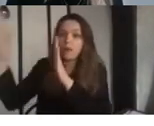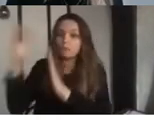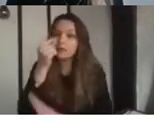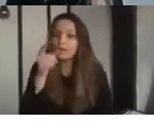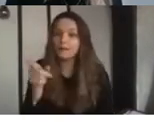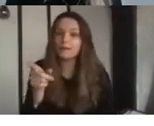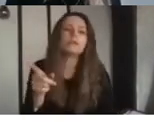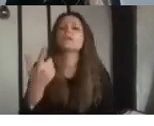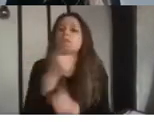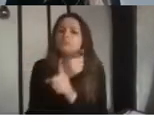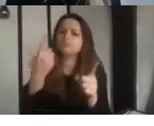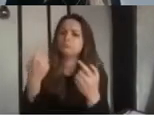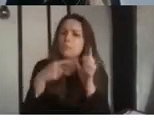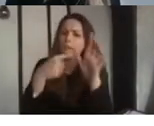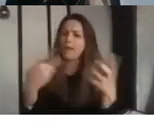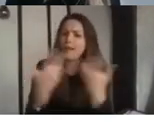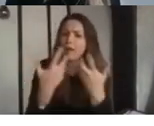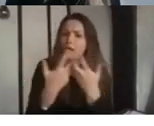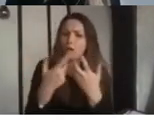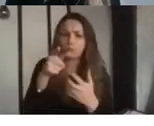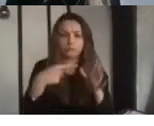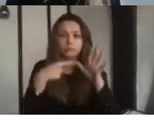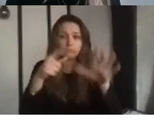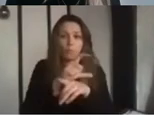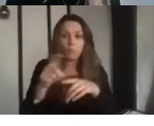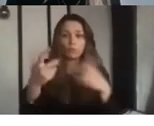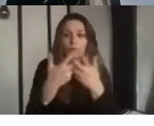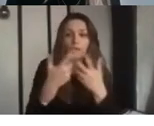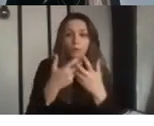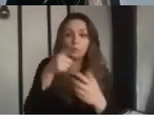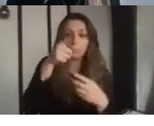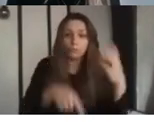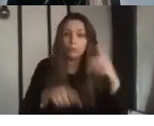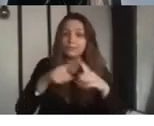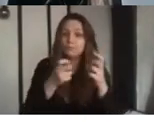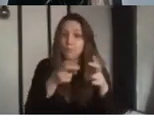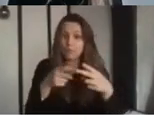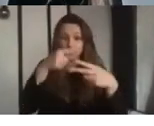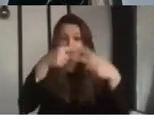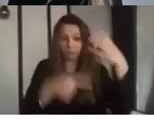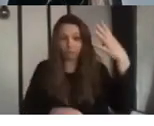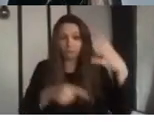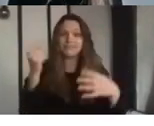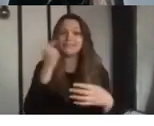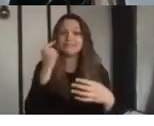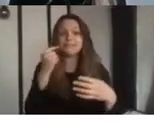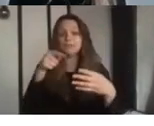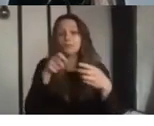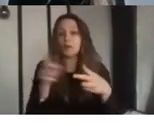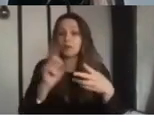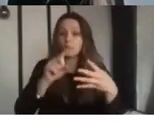So how do you apply? Well, to apply for a course, choose one of these methods. So the easiest method is online.